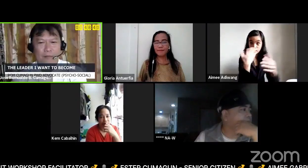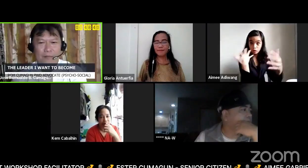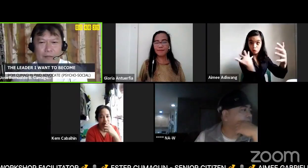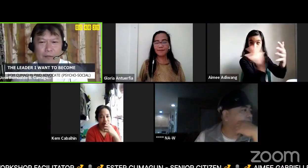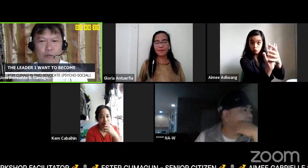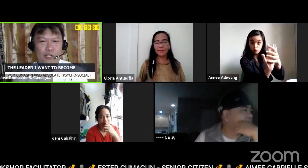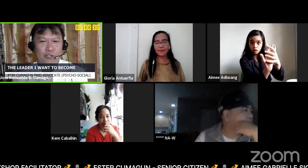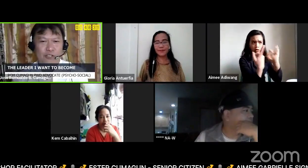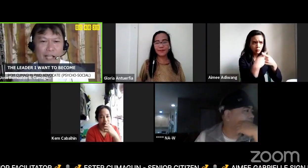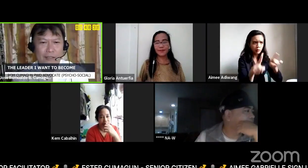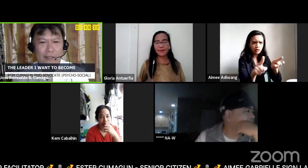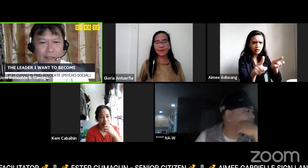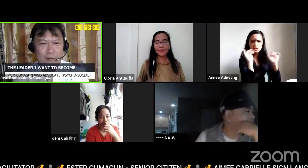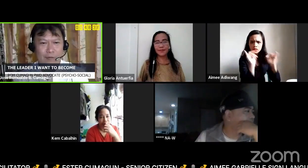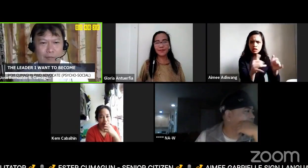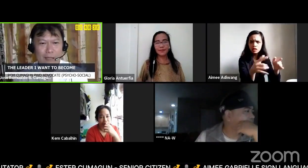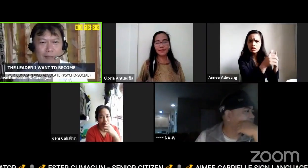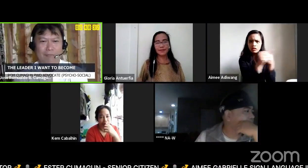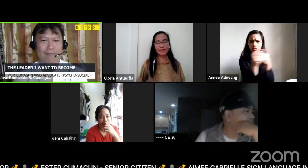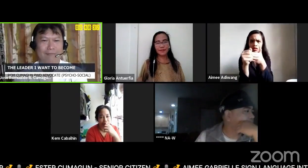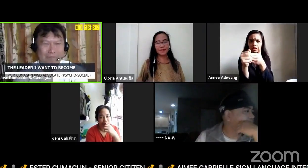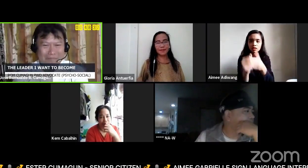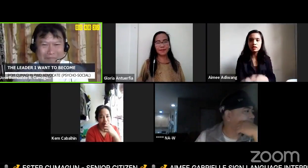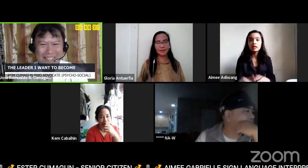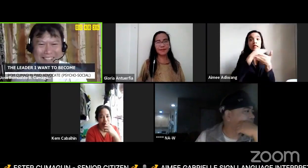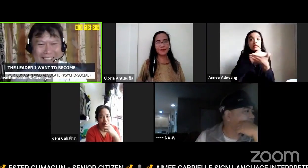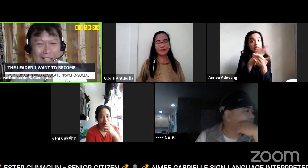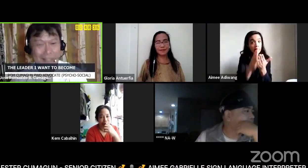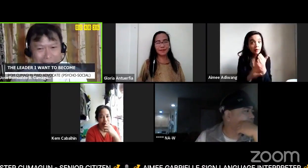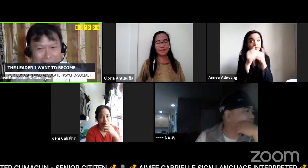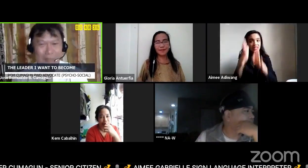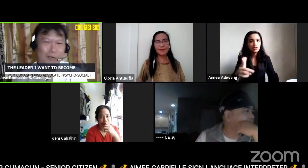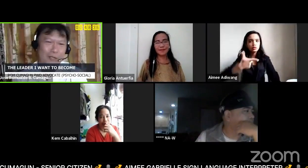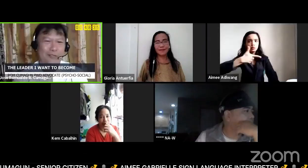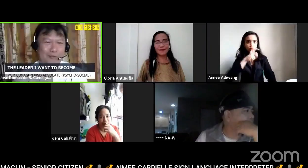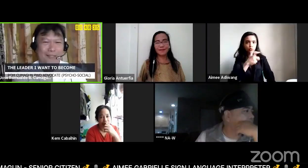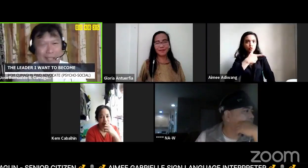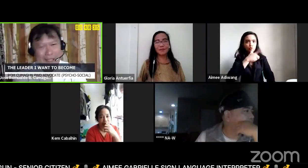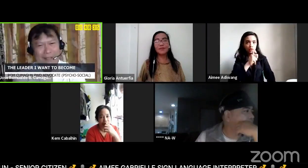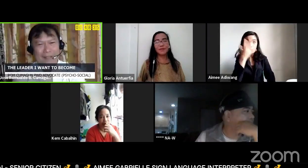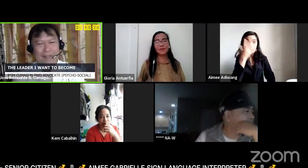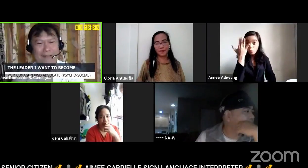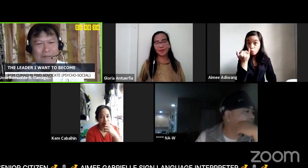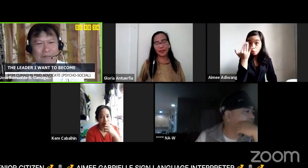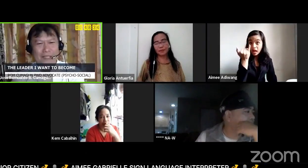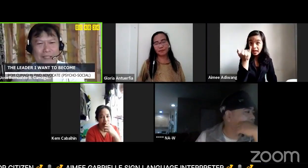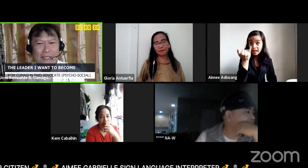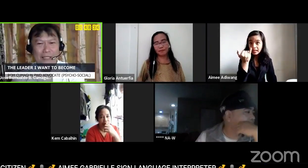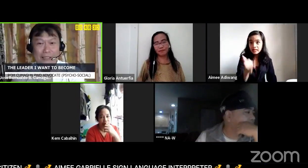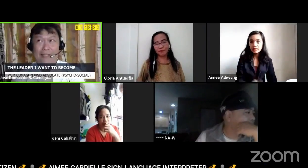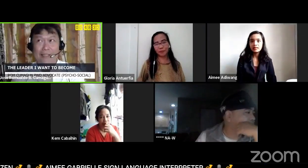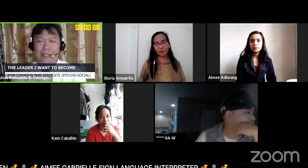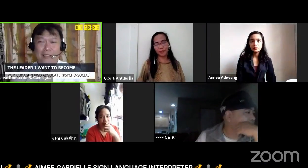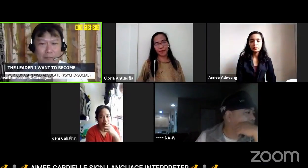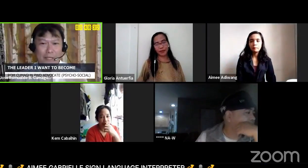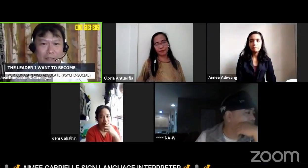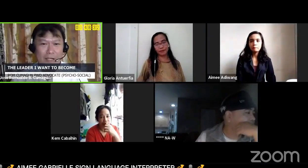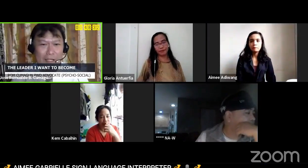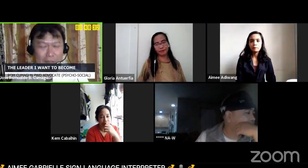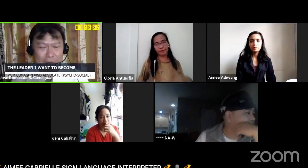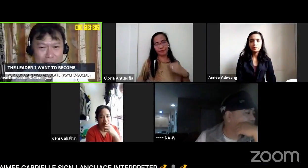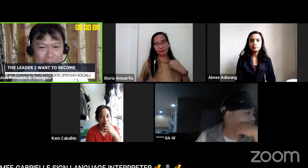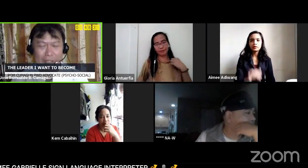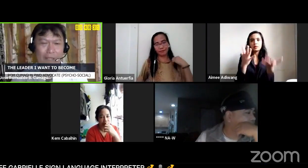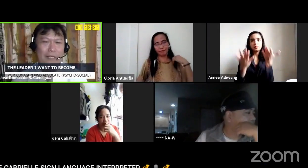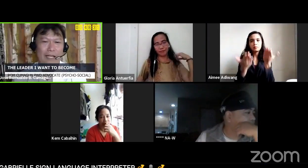leaders who were shot to death, and yet because of that death, it it